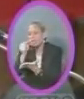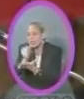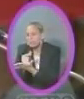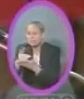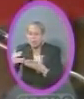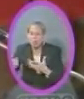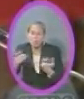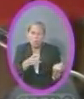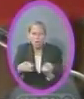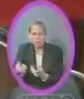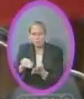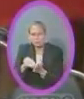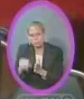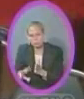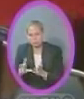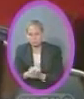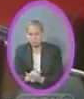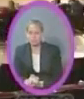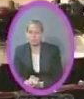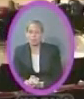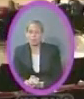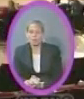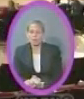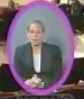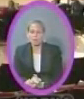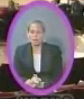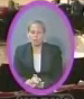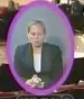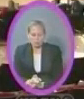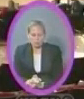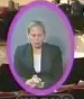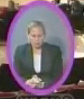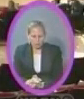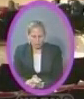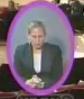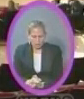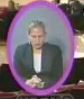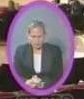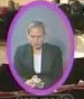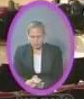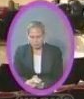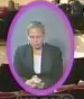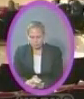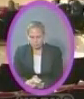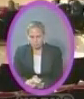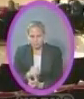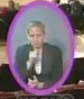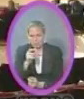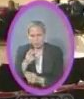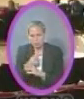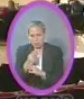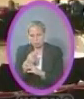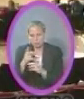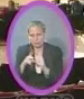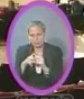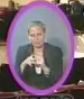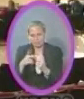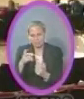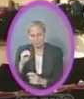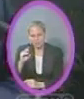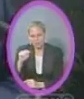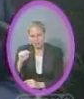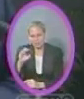like. Mrs. Izquierdo? Yes, ma'am, through the chair. I'm not going to use the term opting out because it's not applicable, but